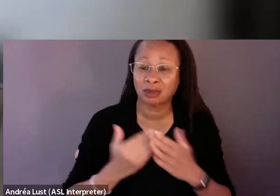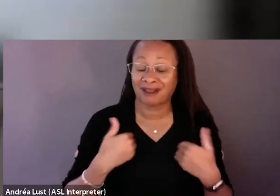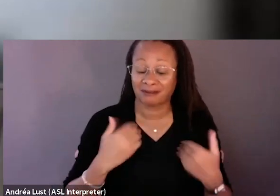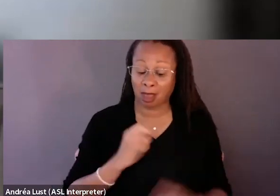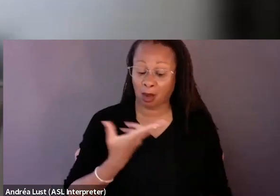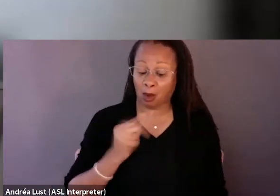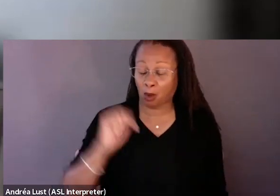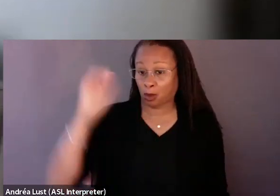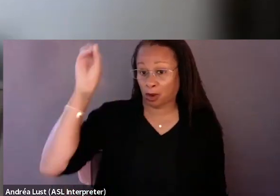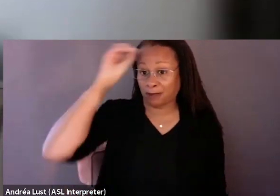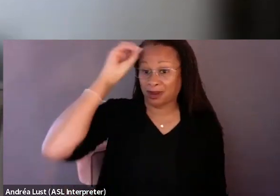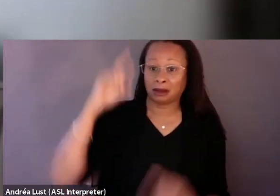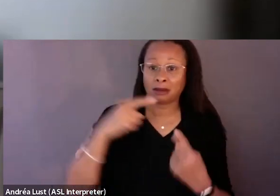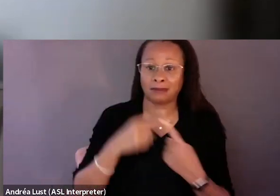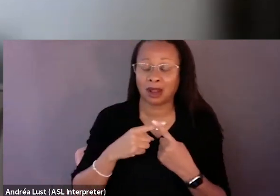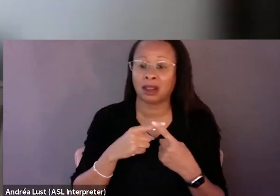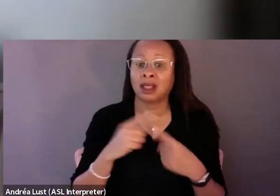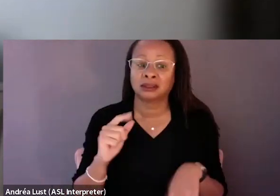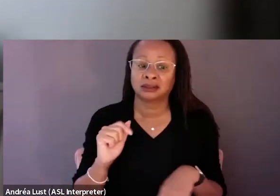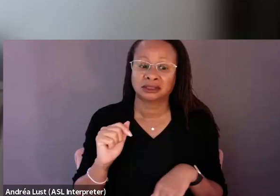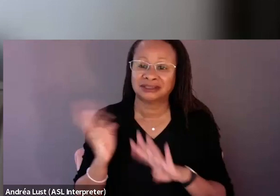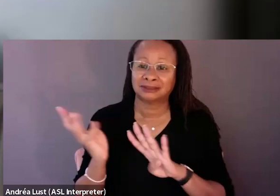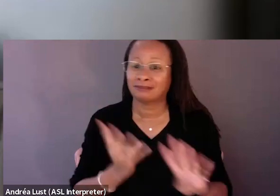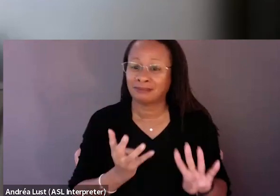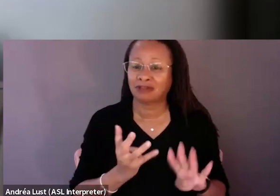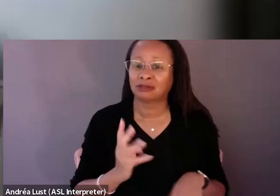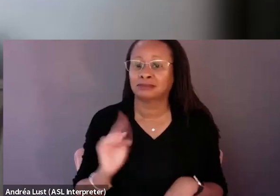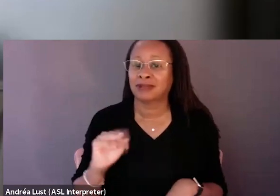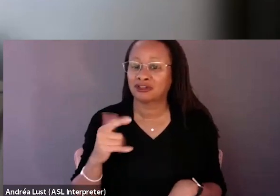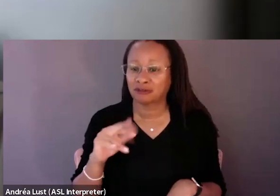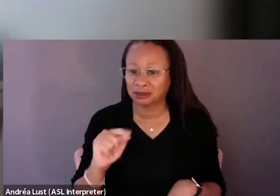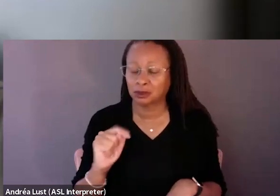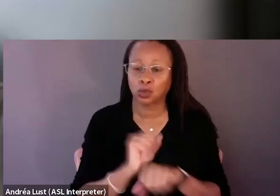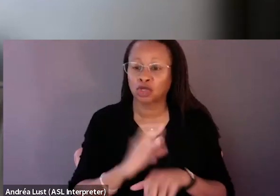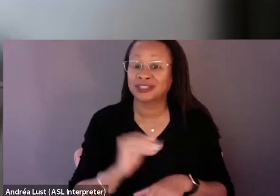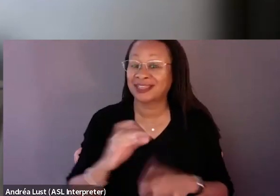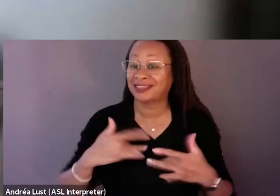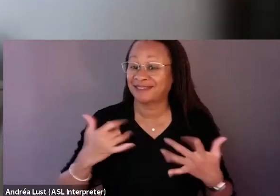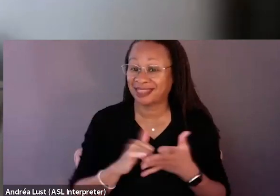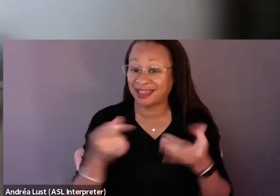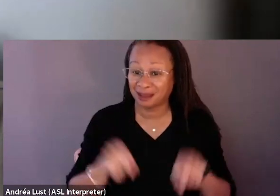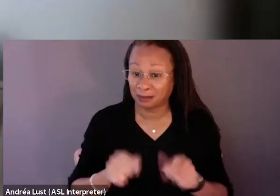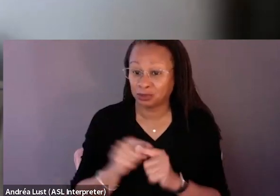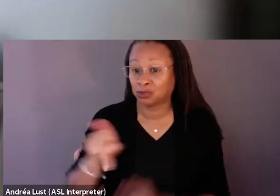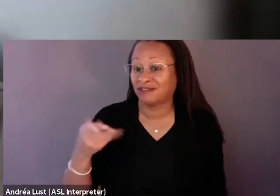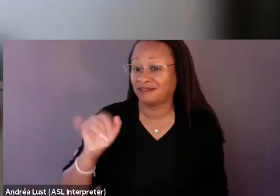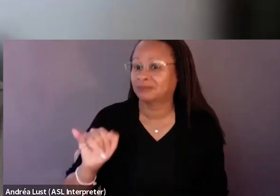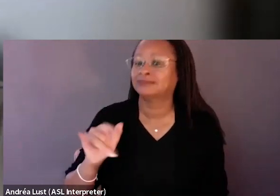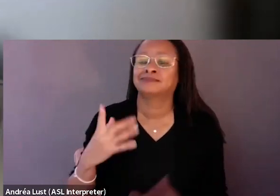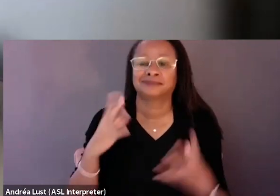about the the the event. Yeah, the event, but I push myself to